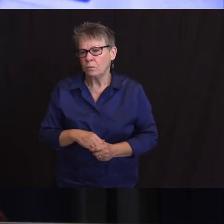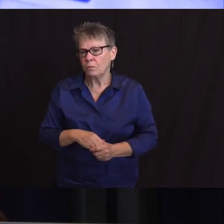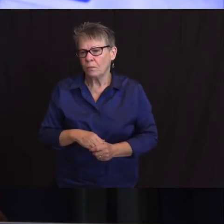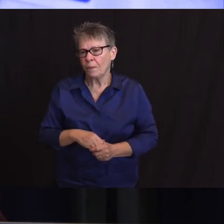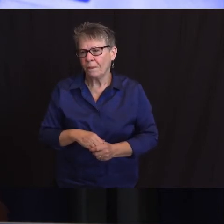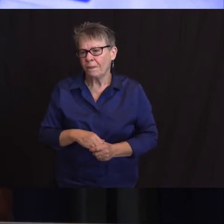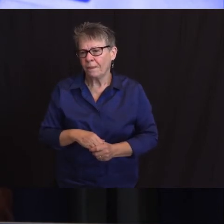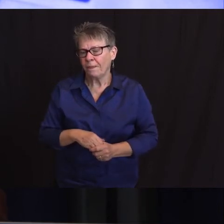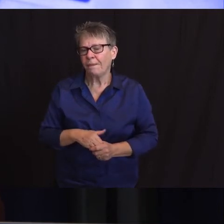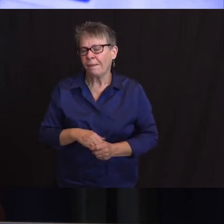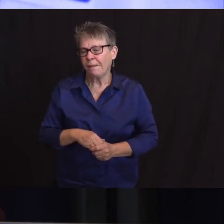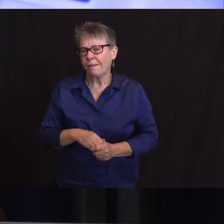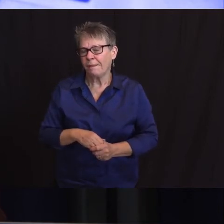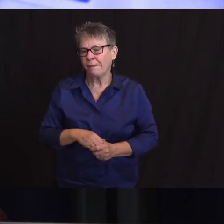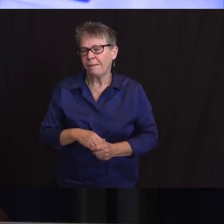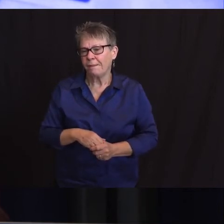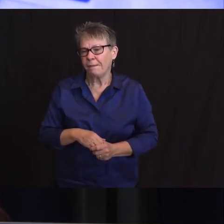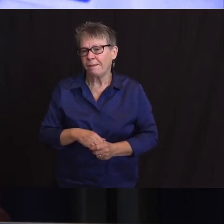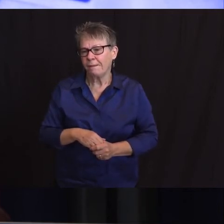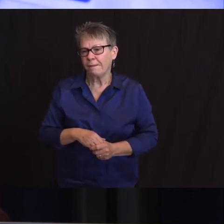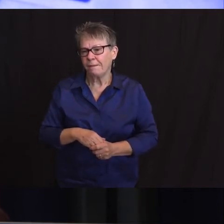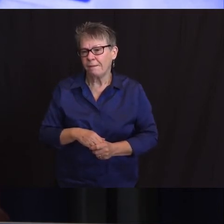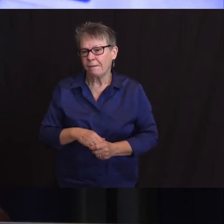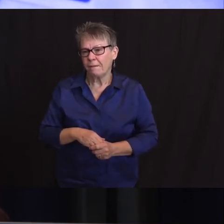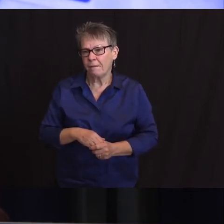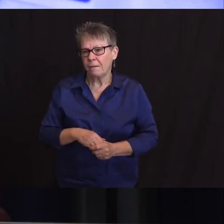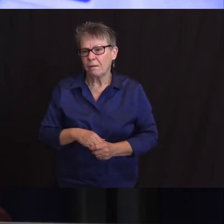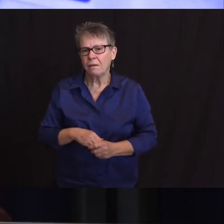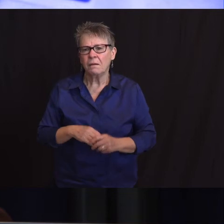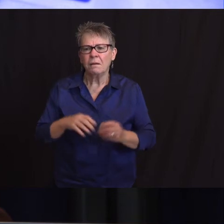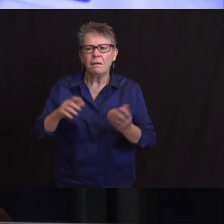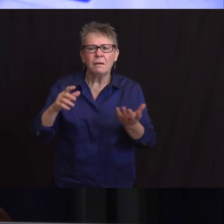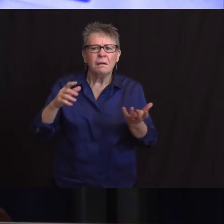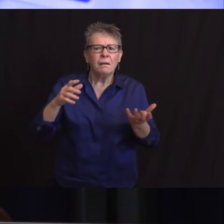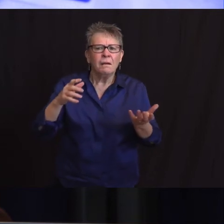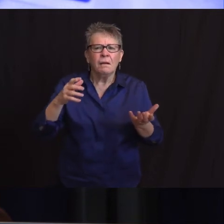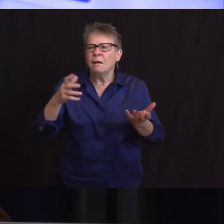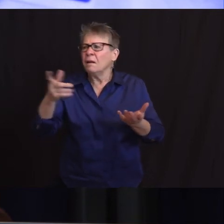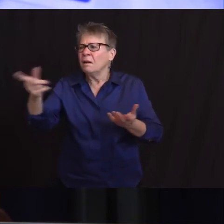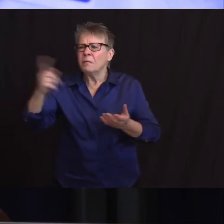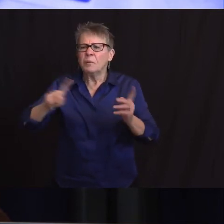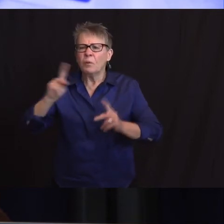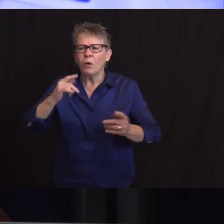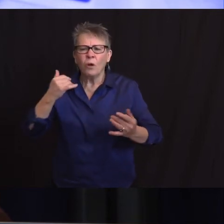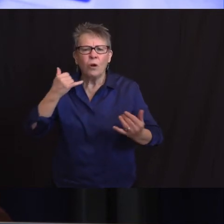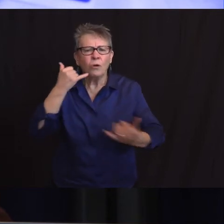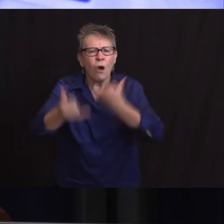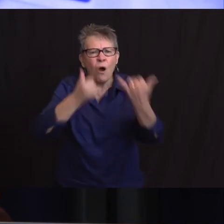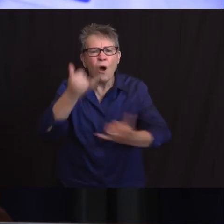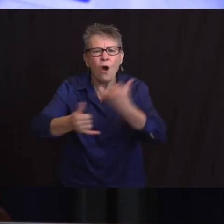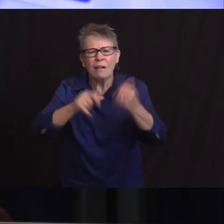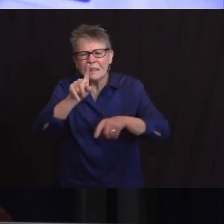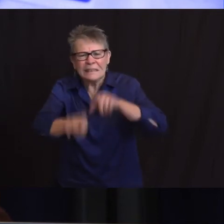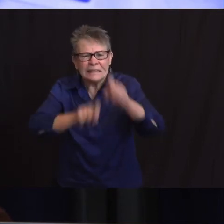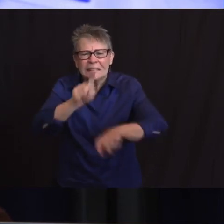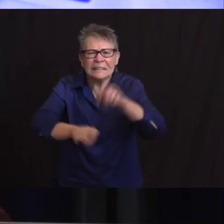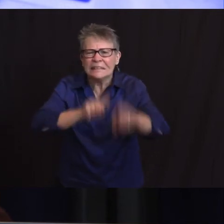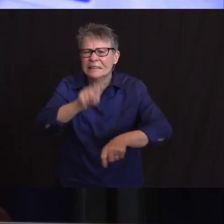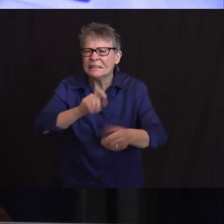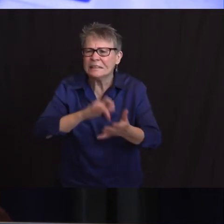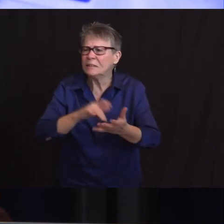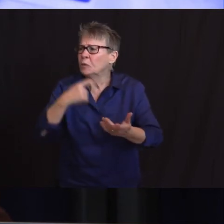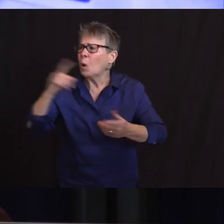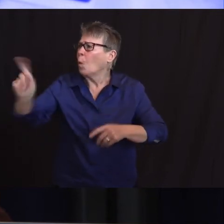Here's a question that I get asked every day. Why isn't there more vaccine? Well, it takes time to produce vaccines, and the production